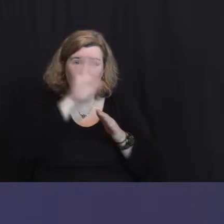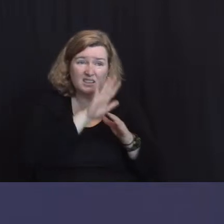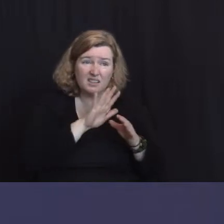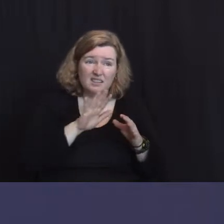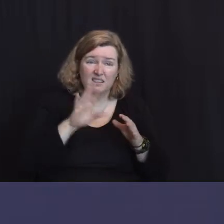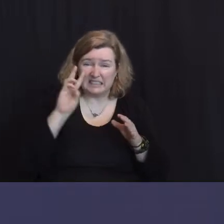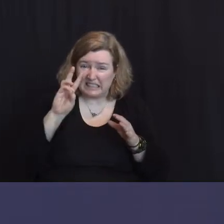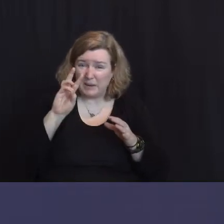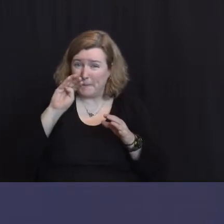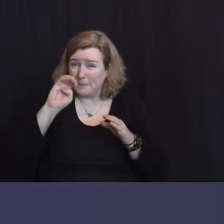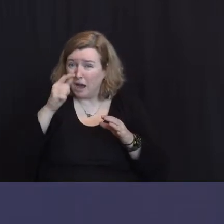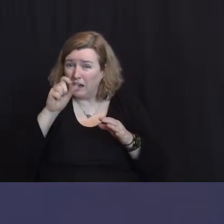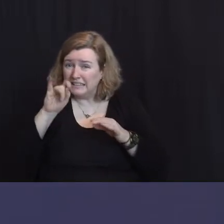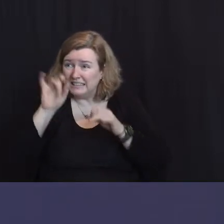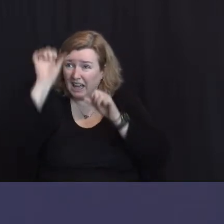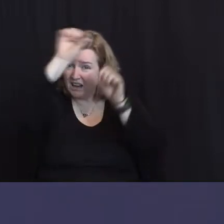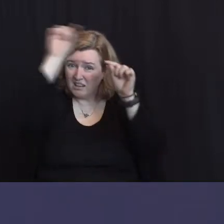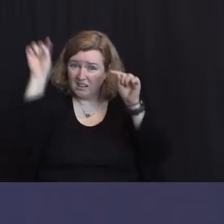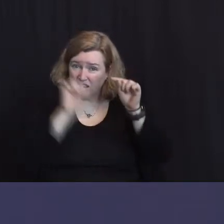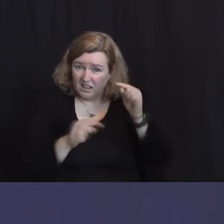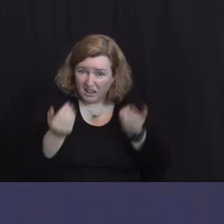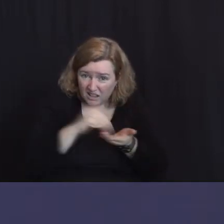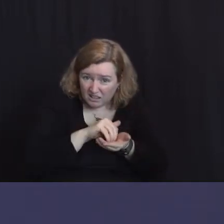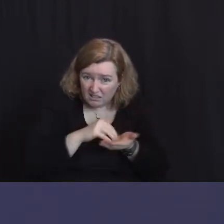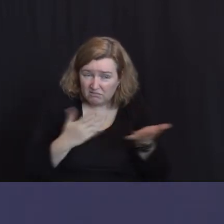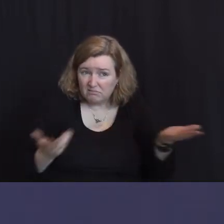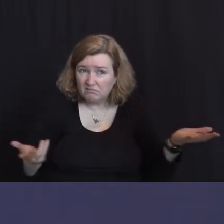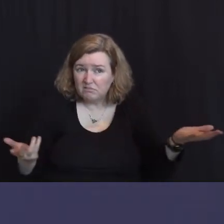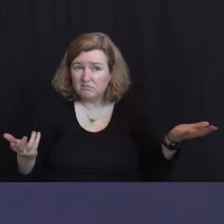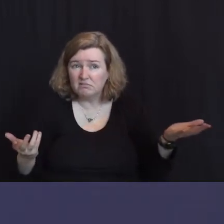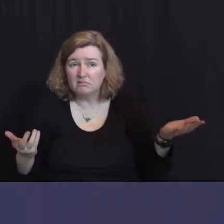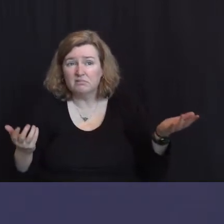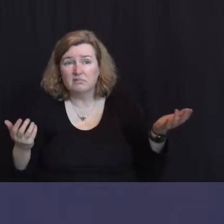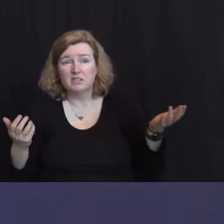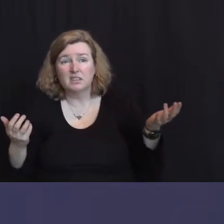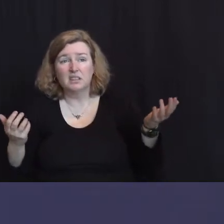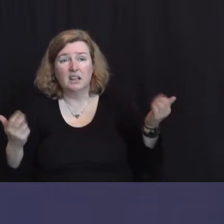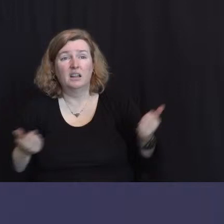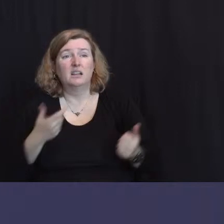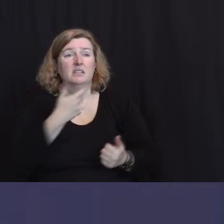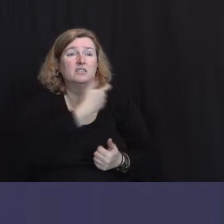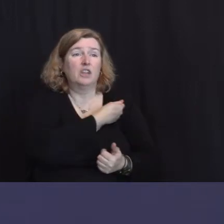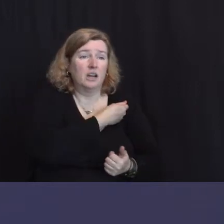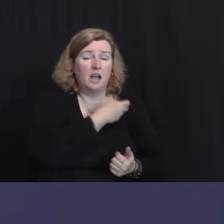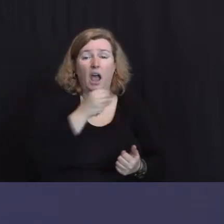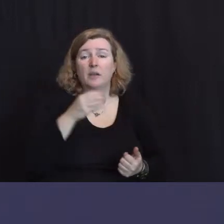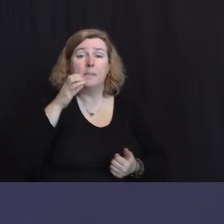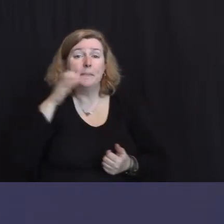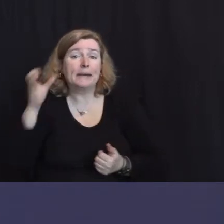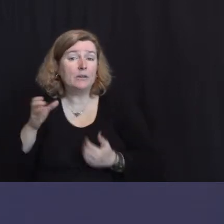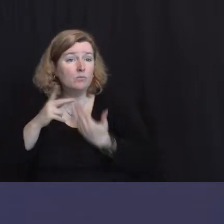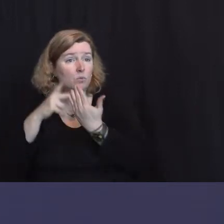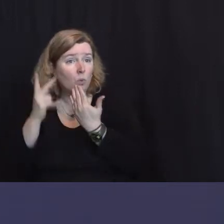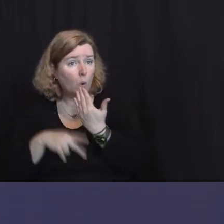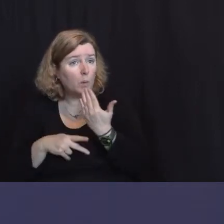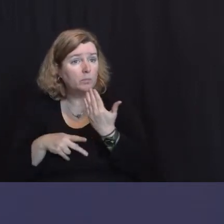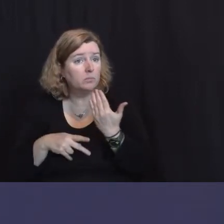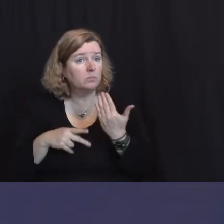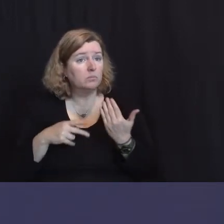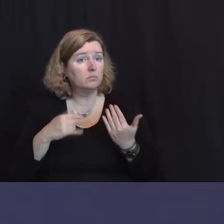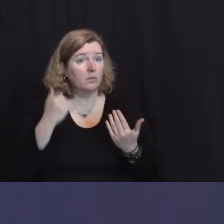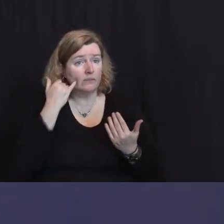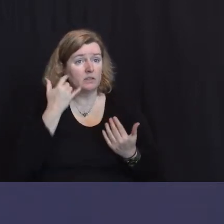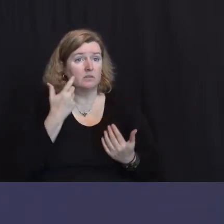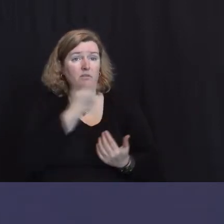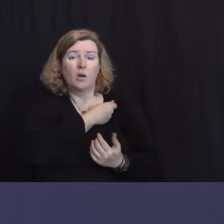to the shots and a beer program, would you consider allowing reporters previously vaccinated to qualify for this program? Thank